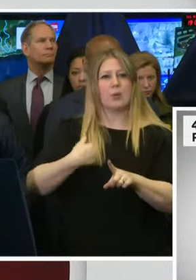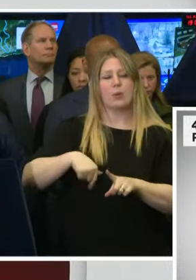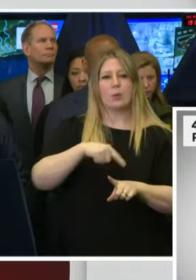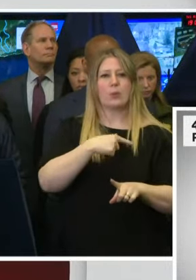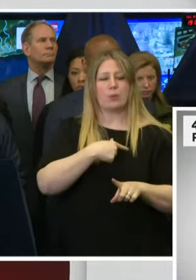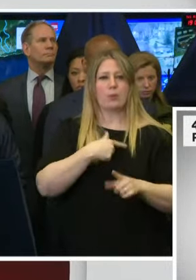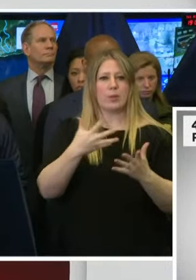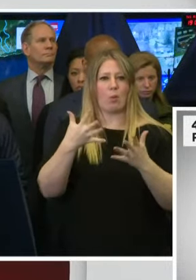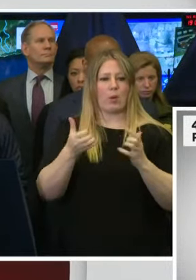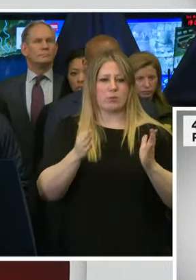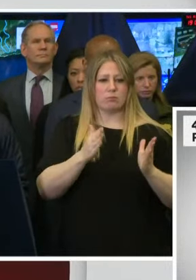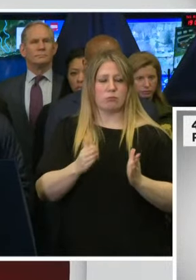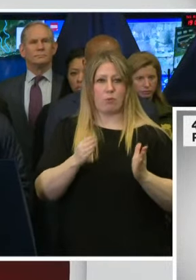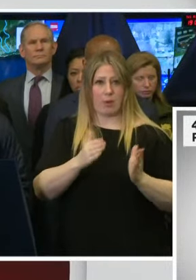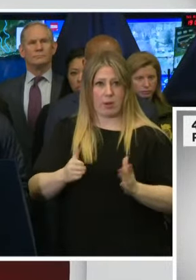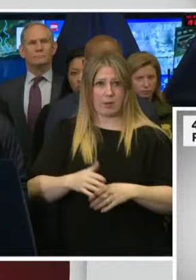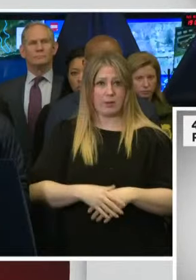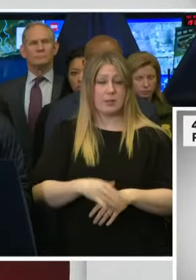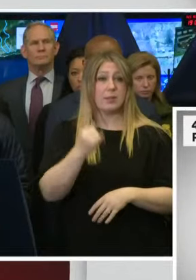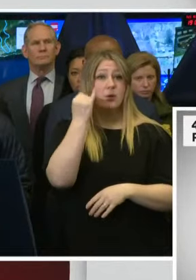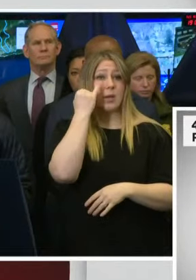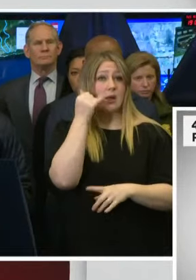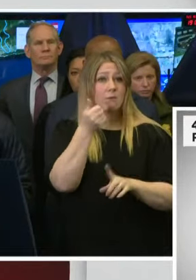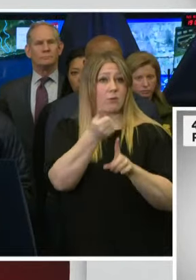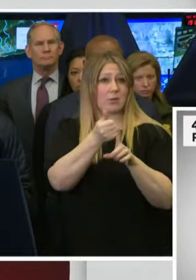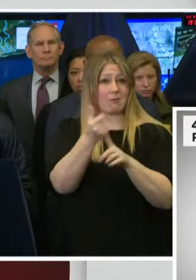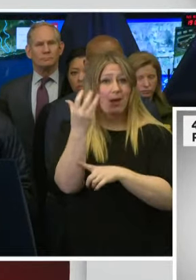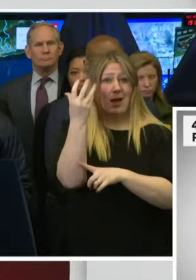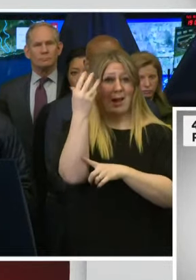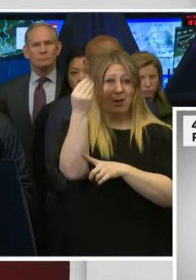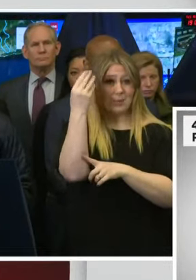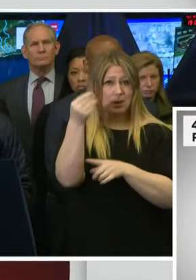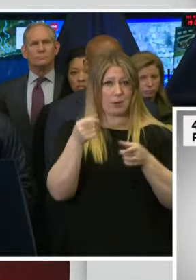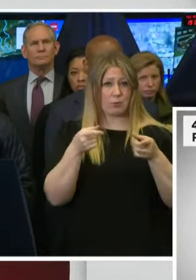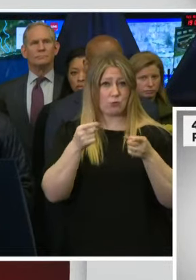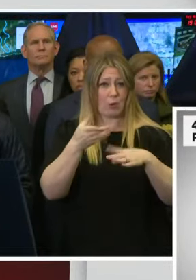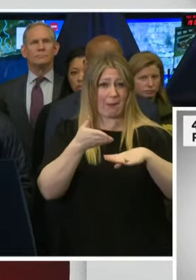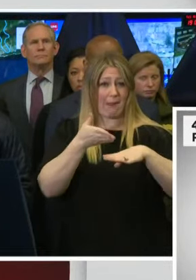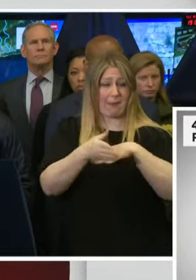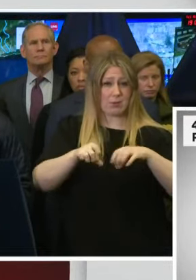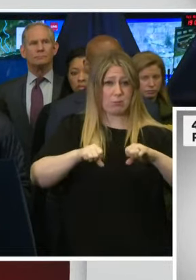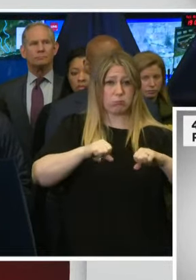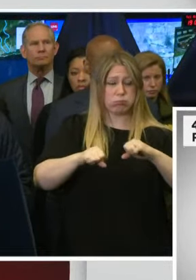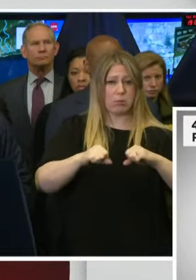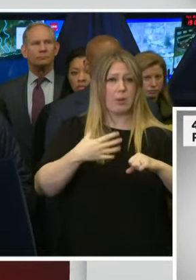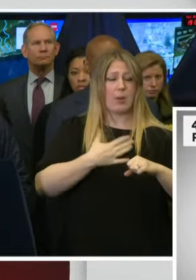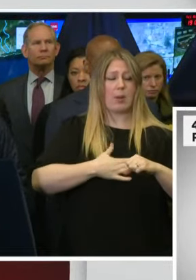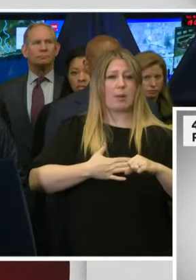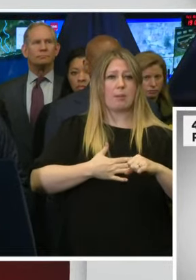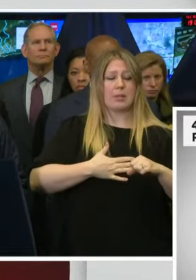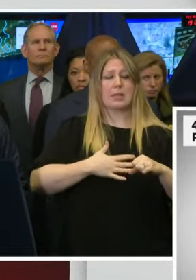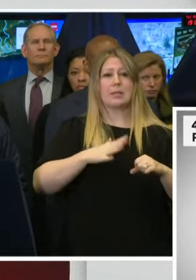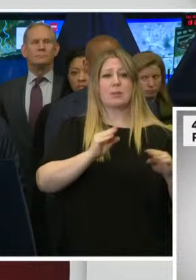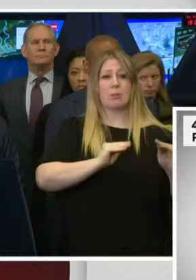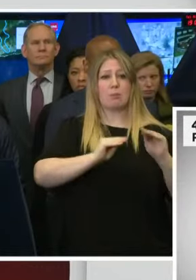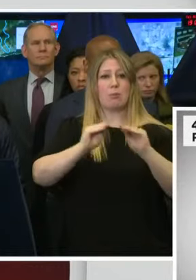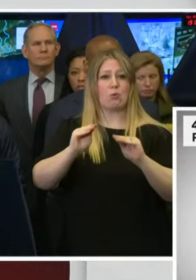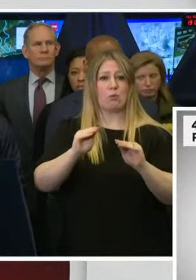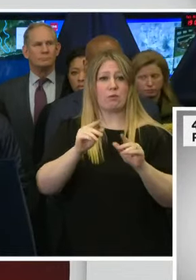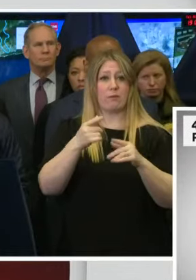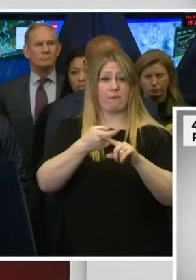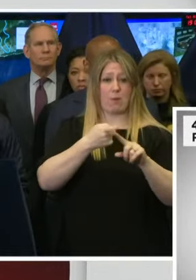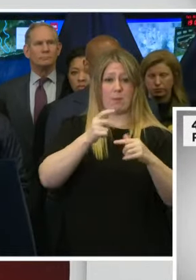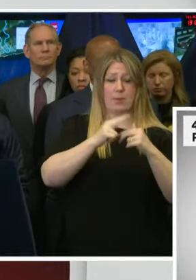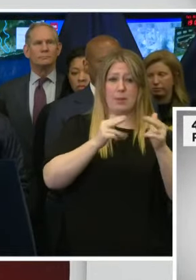So if you are outside during an aftershock, please move to an open area away from buildings, trees, and power